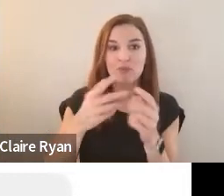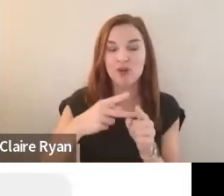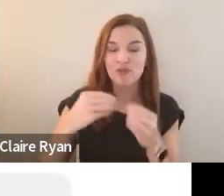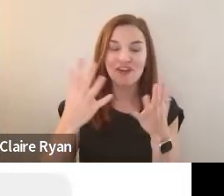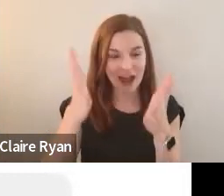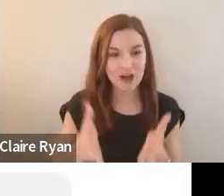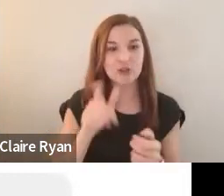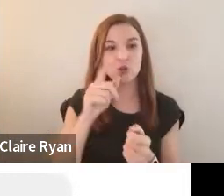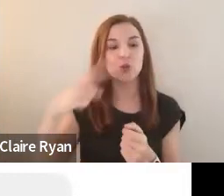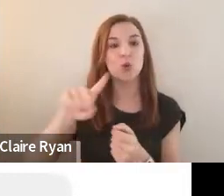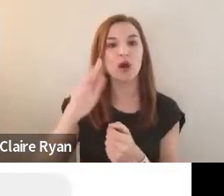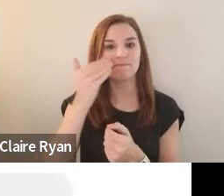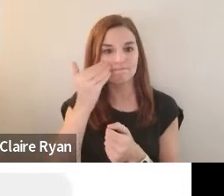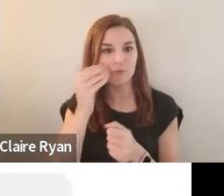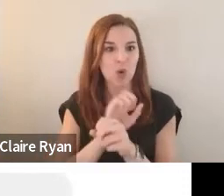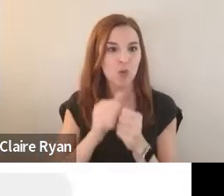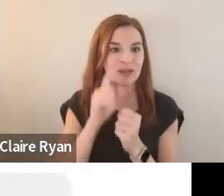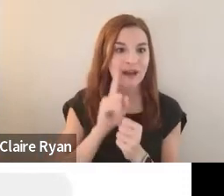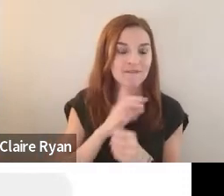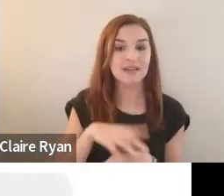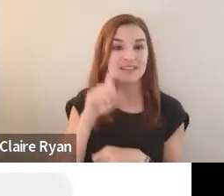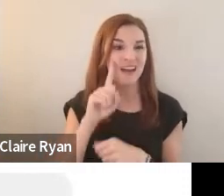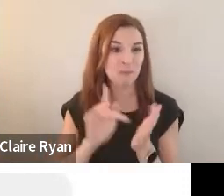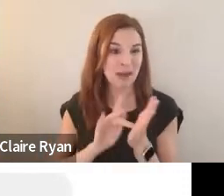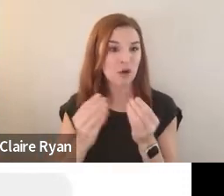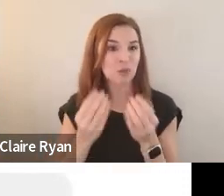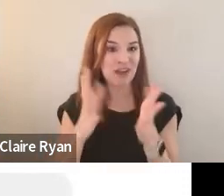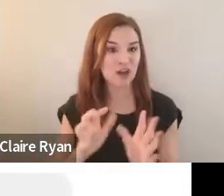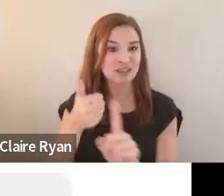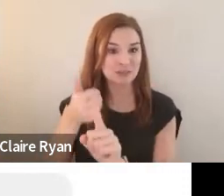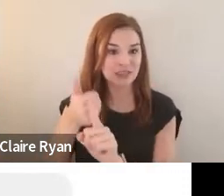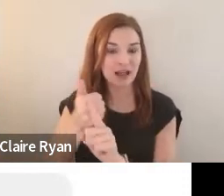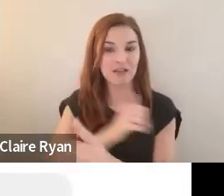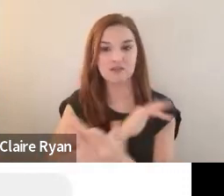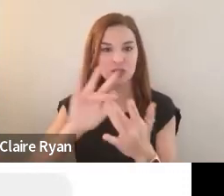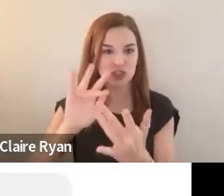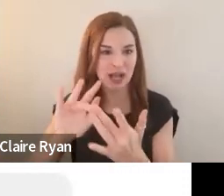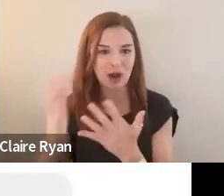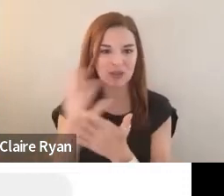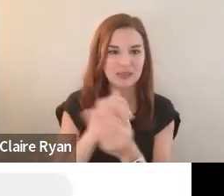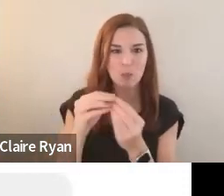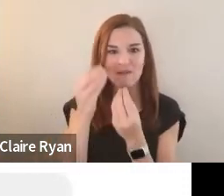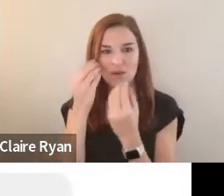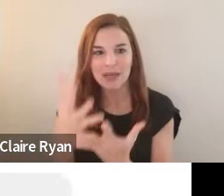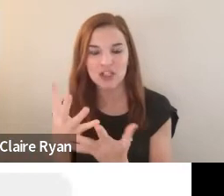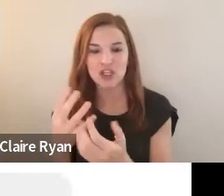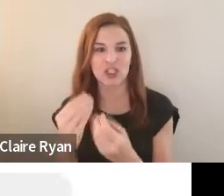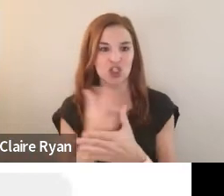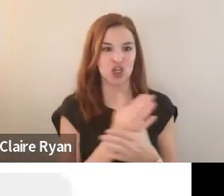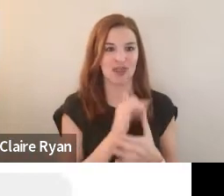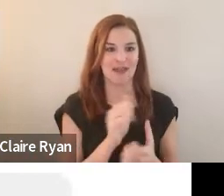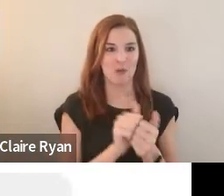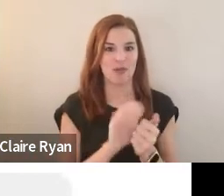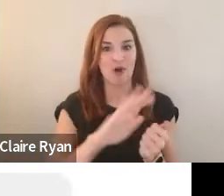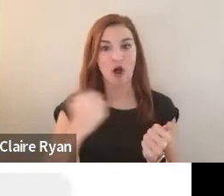The clinician and medical providers who are familiar and working with deaf children, maybe they are